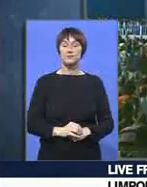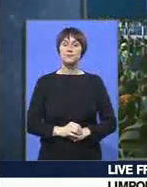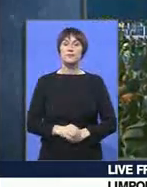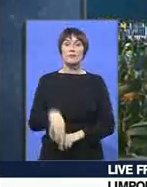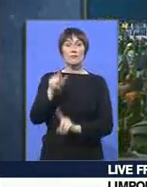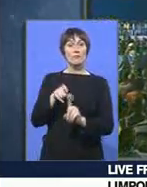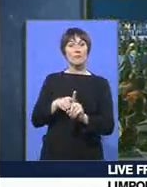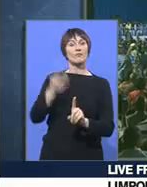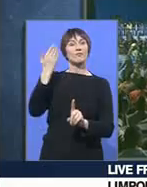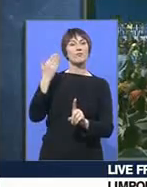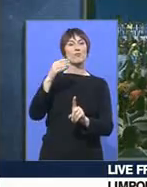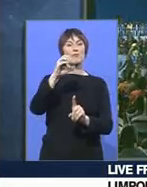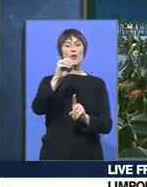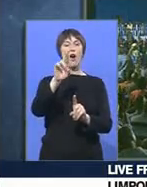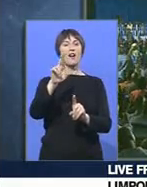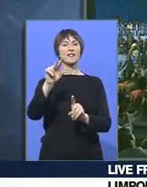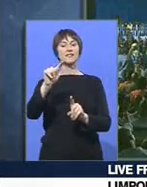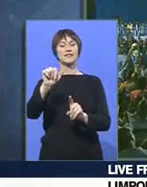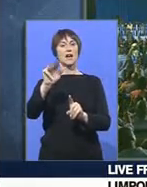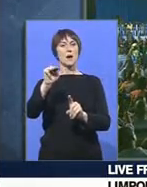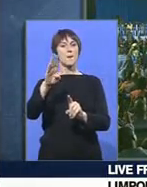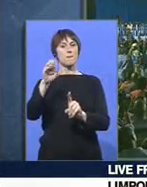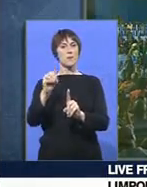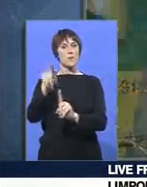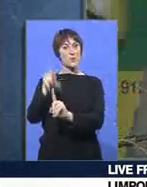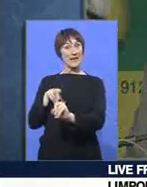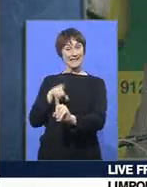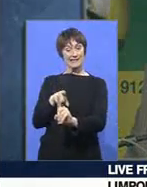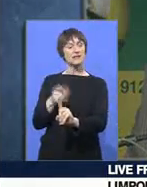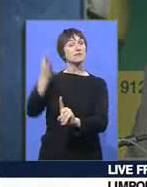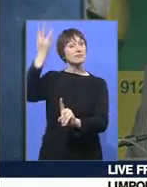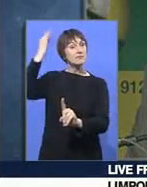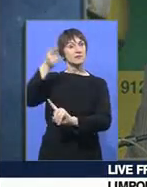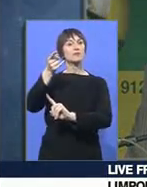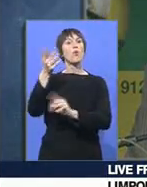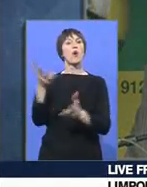in Venezuela on the 24th July